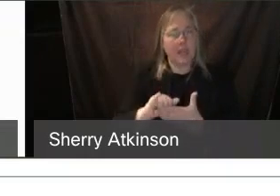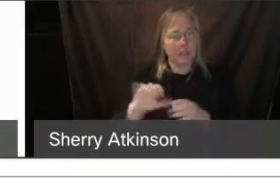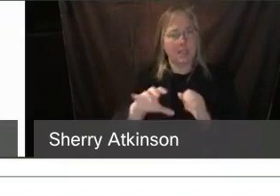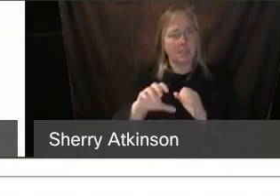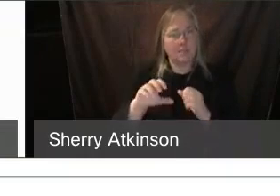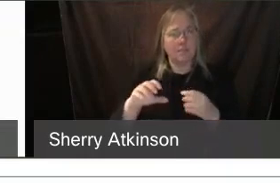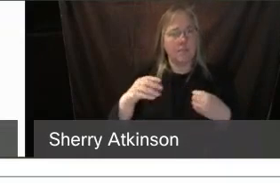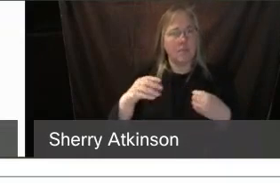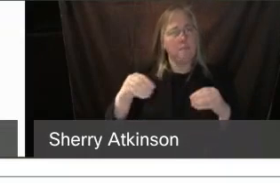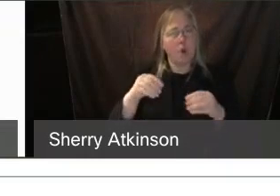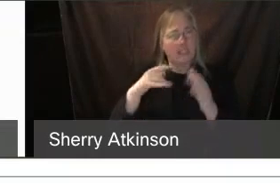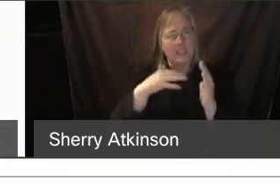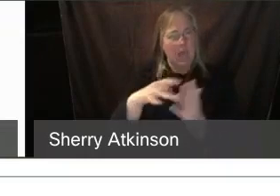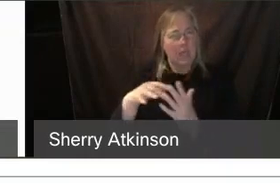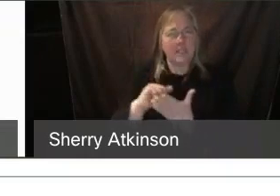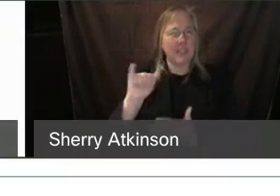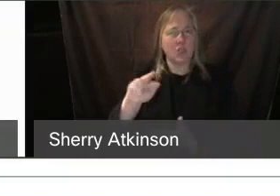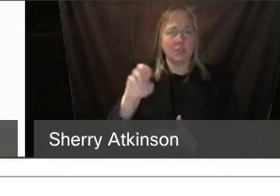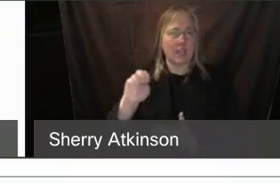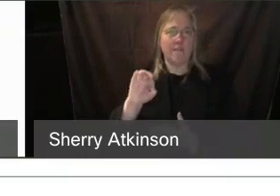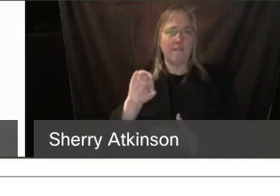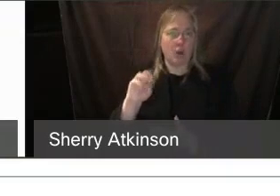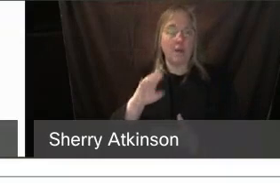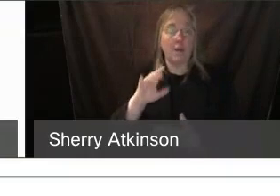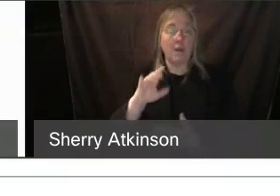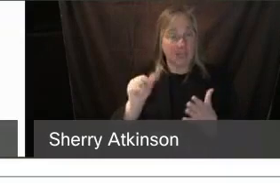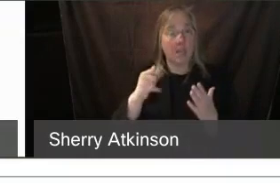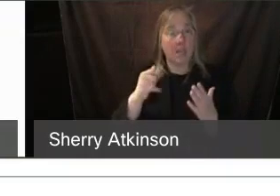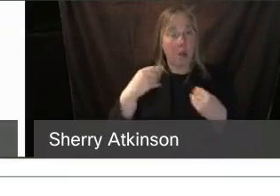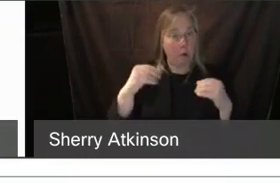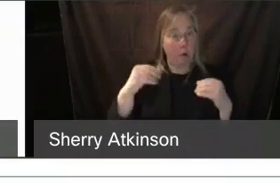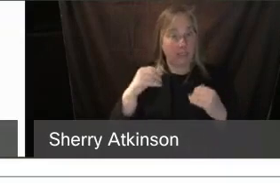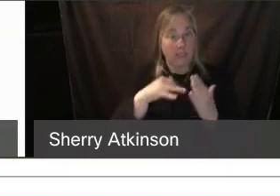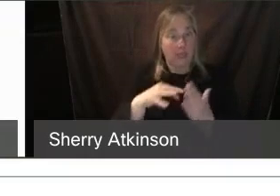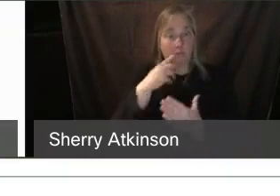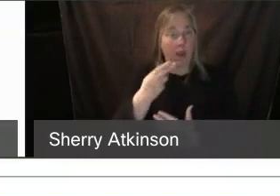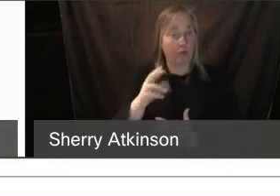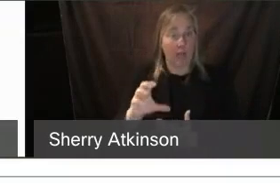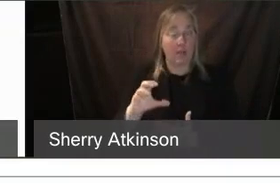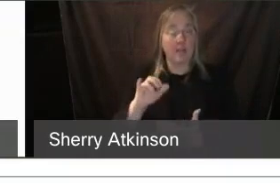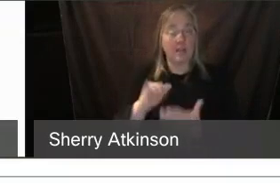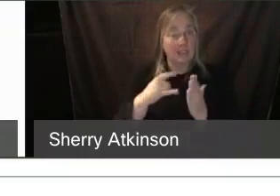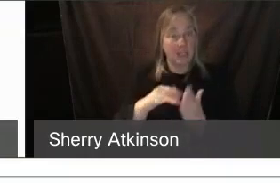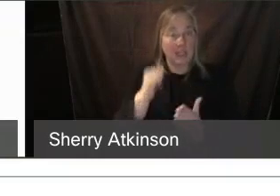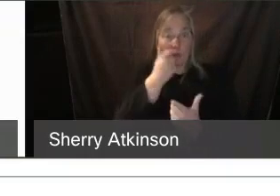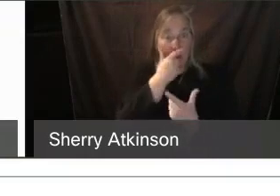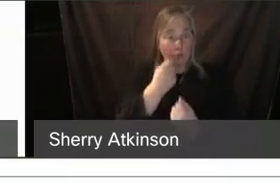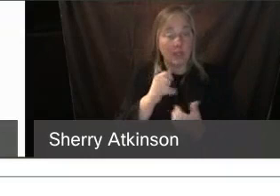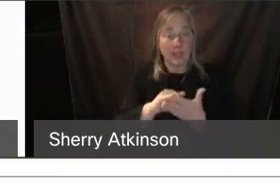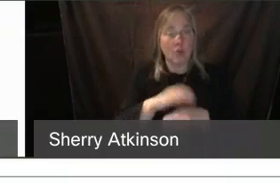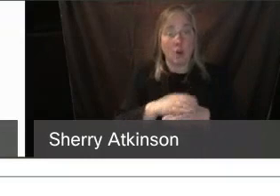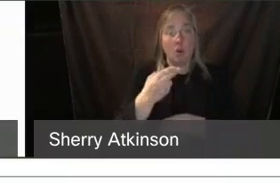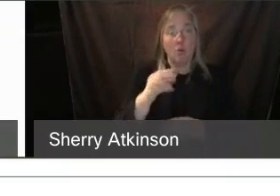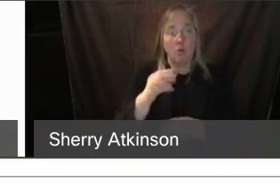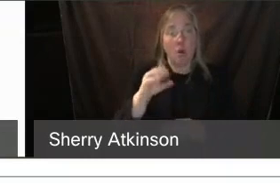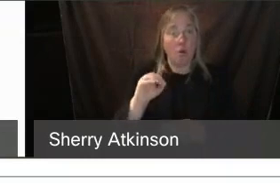firm. And so they did a market study for Howard County, and that study, if you're interested, is on the HOCO by Design website.